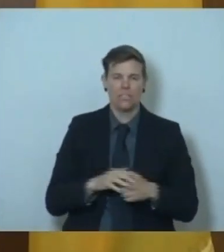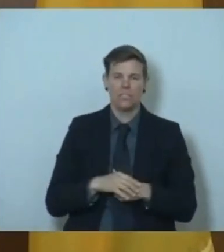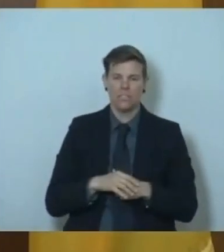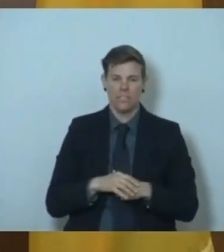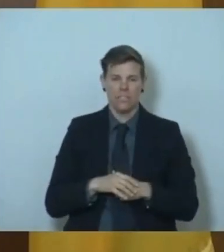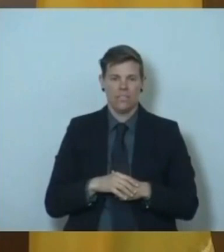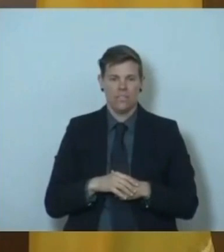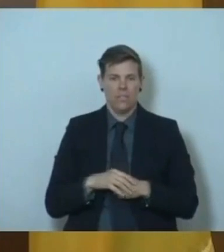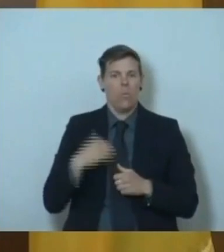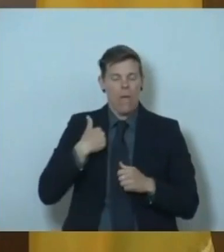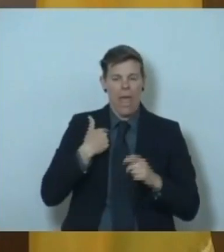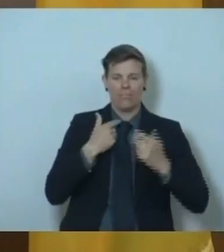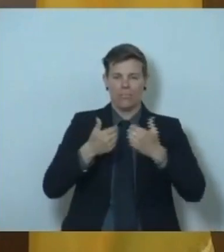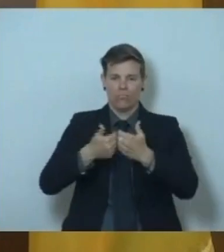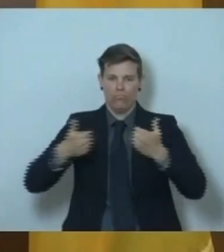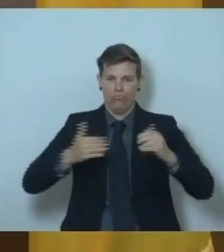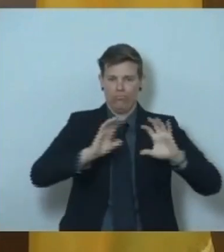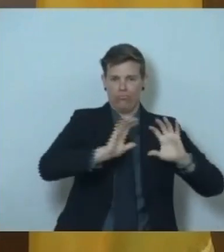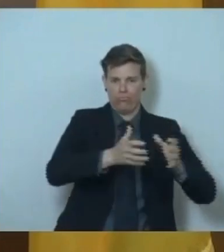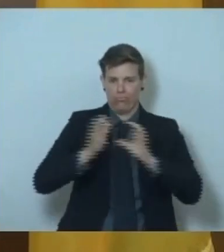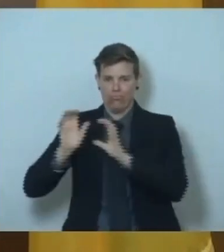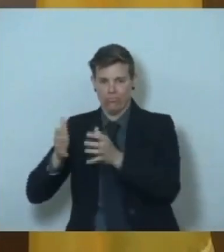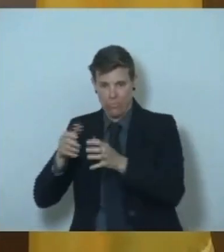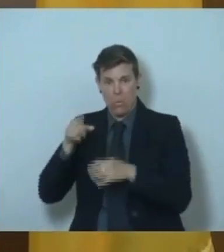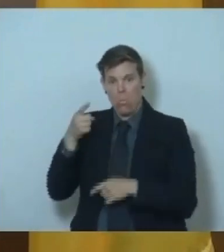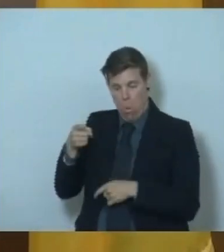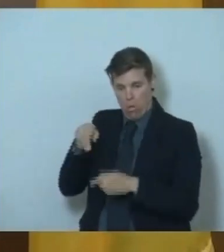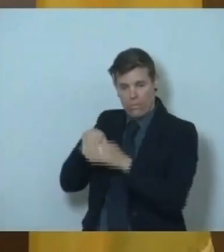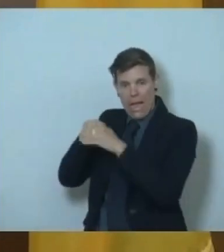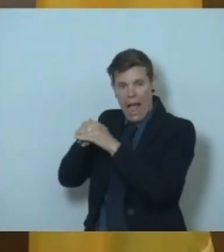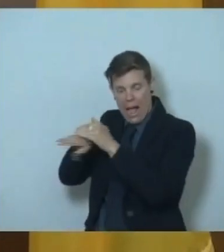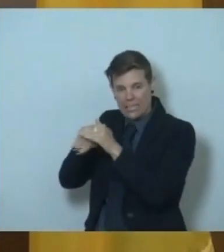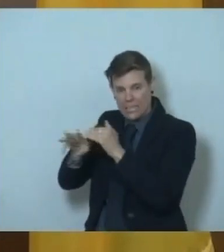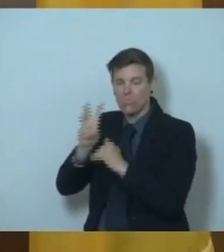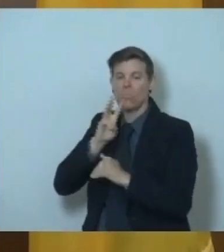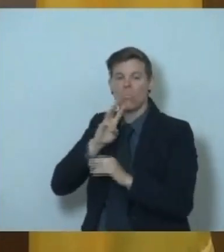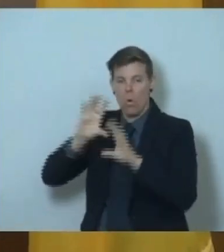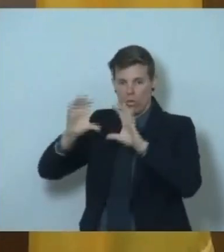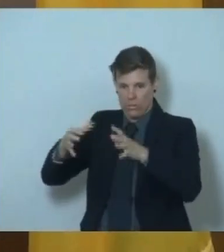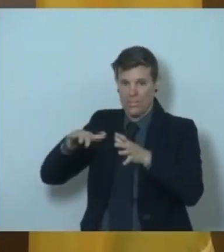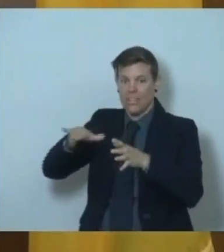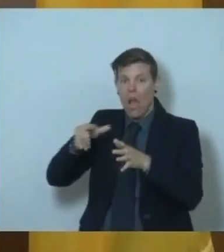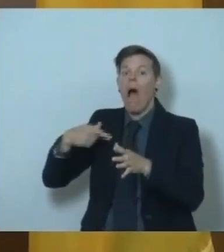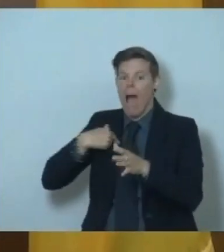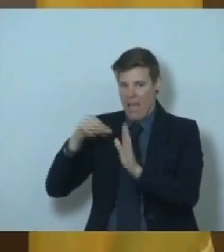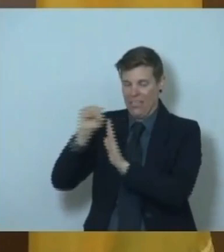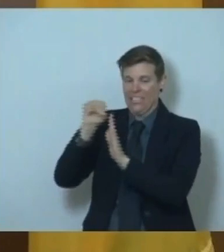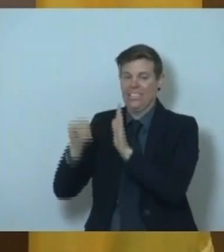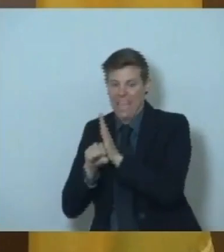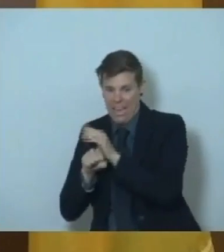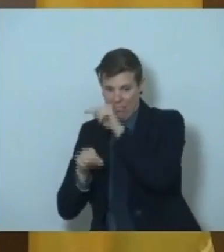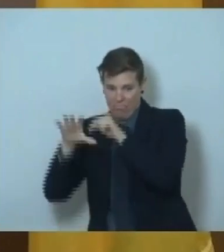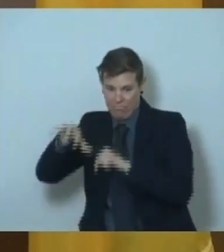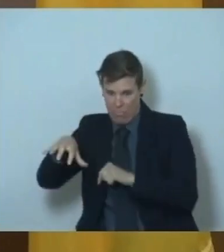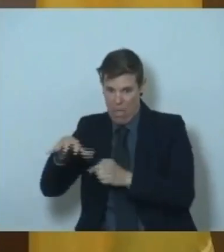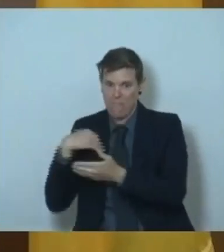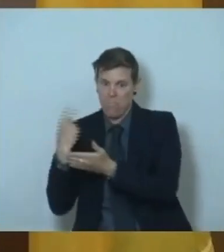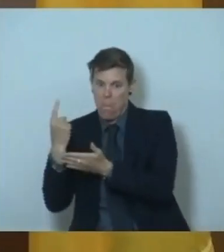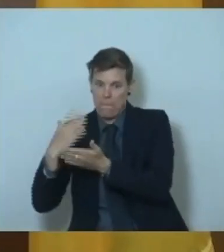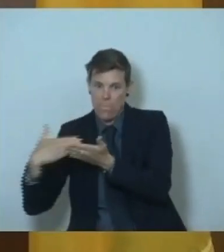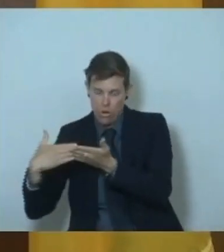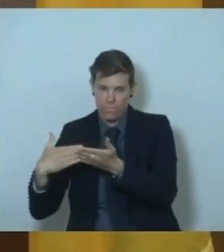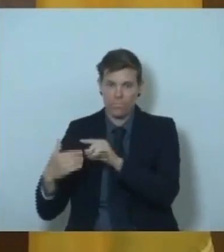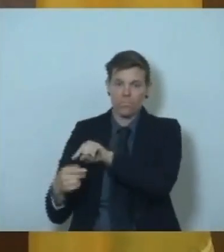with whether we should open, and I made the decision based on what's happening around the state, even though we're meeting